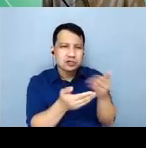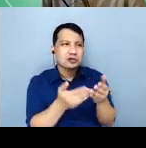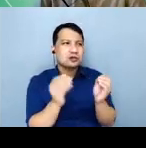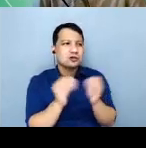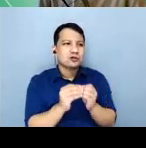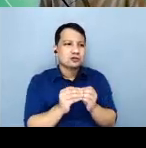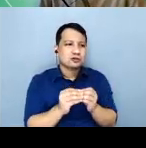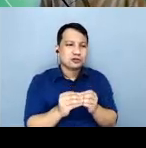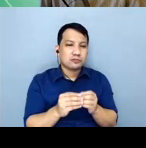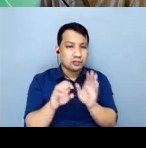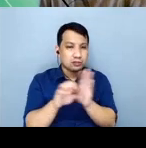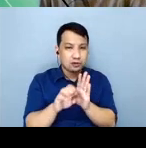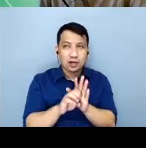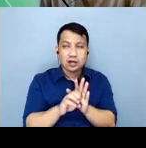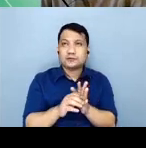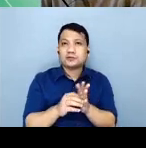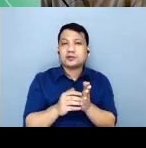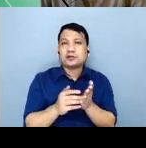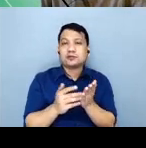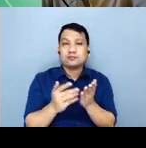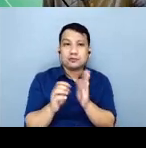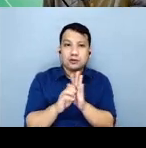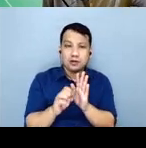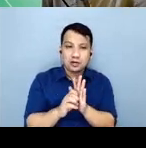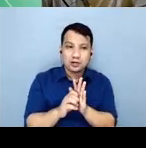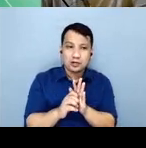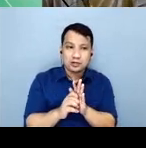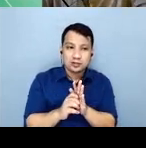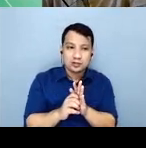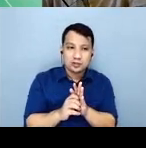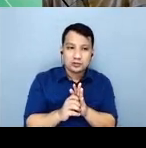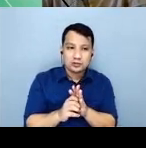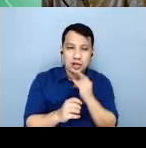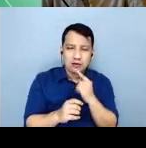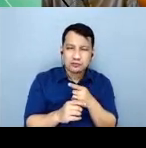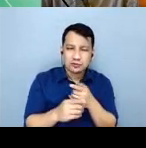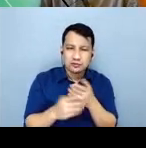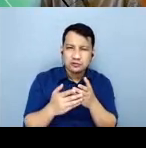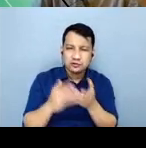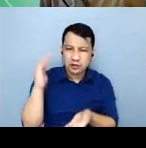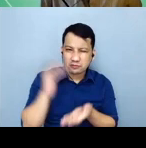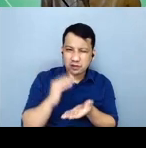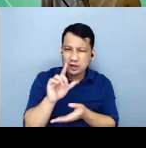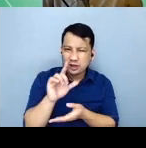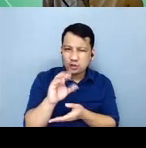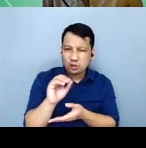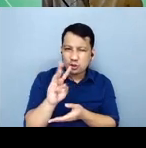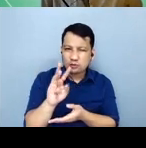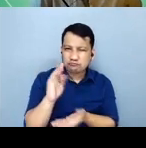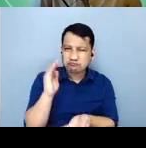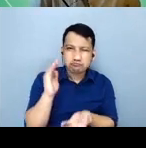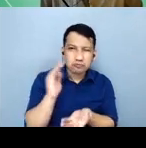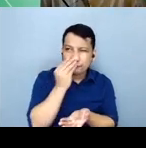cool example overall that such a like an elegant idea can be executed with a very low cost and